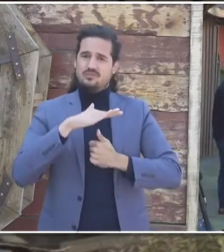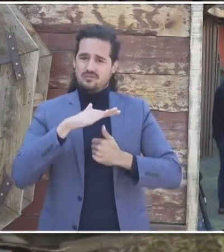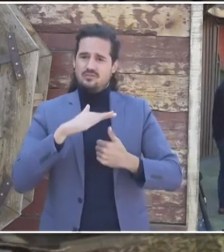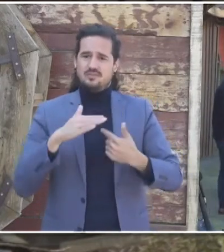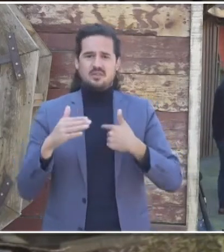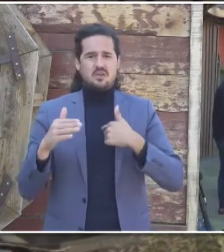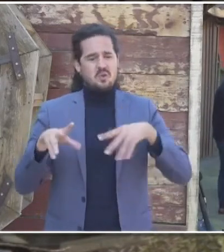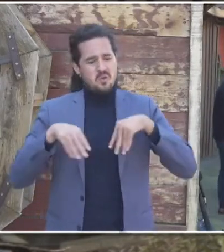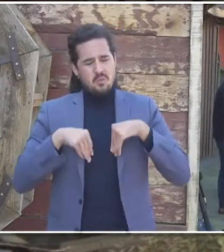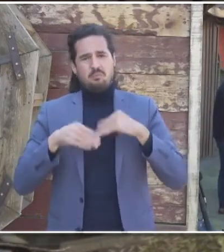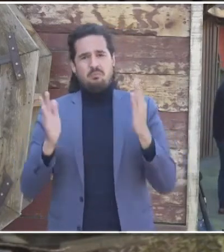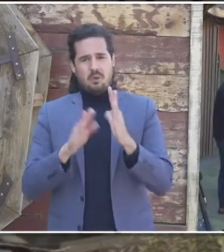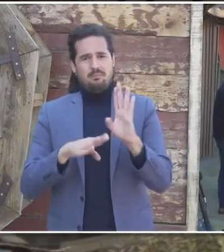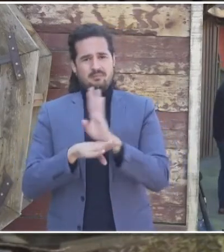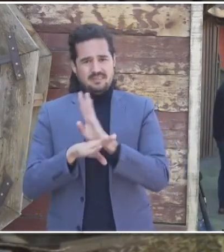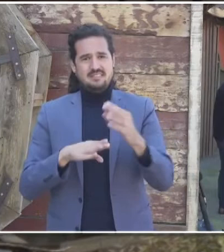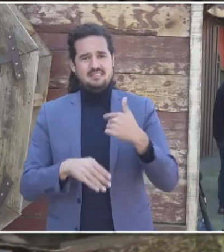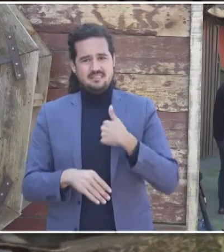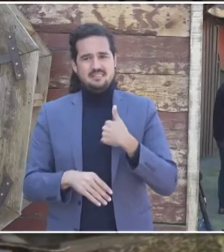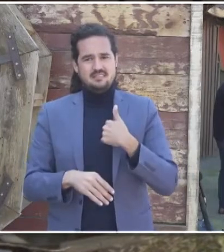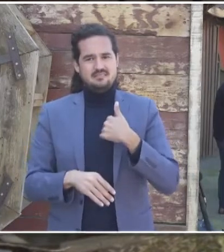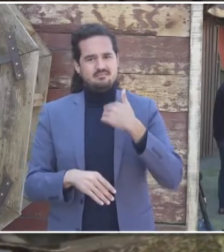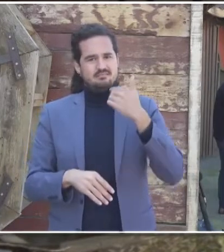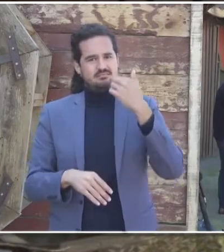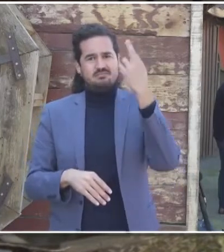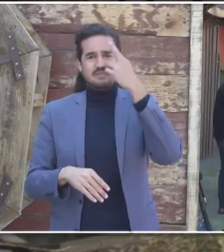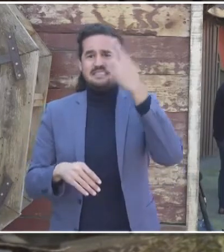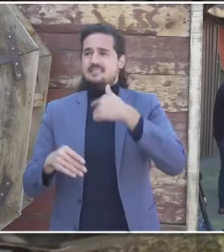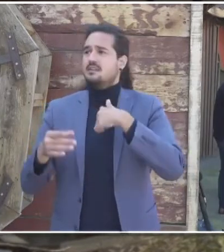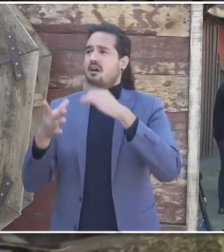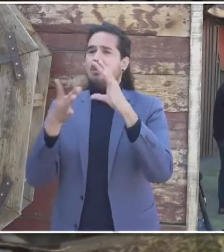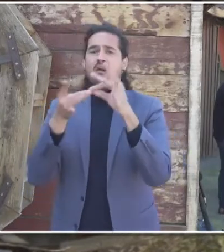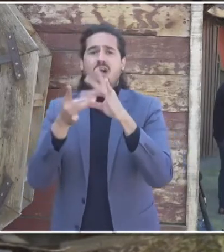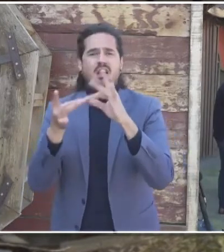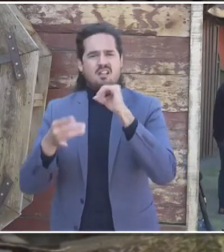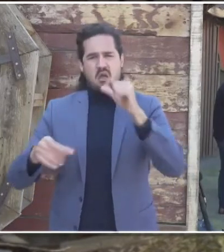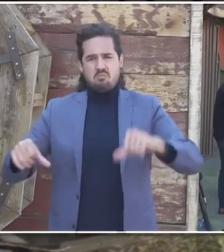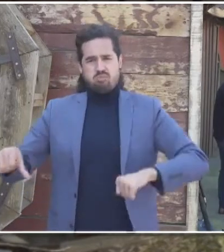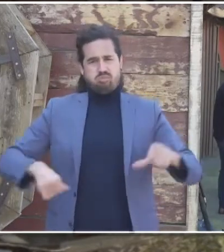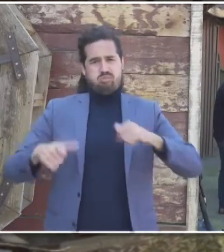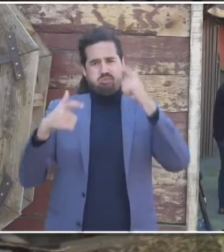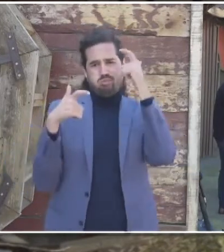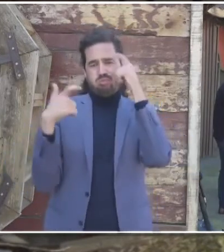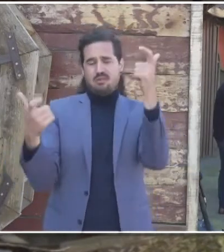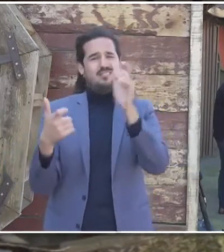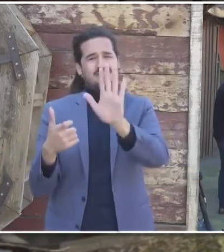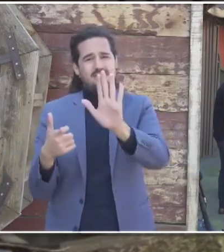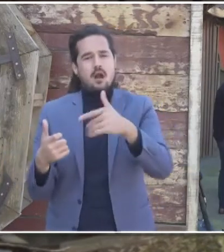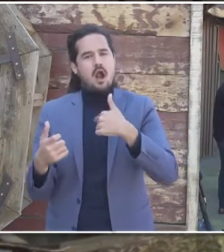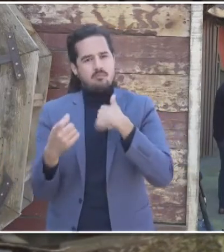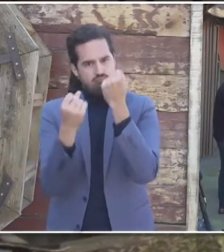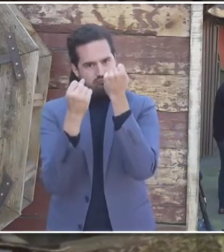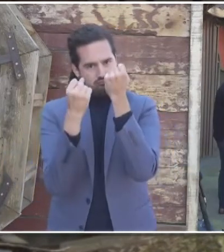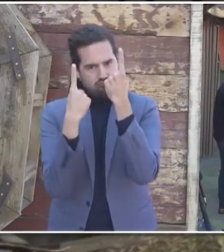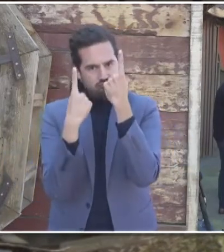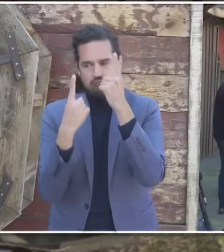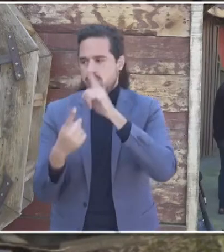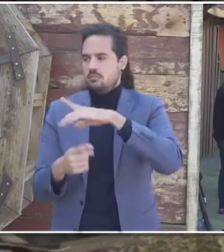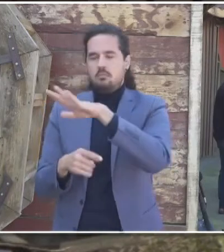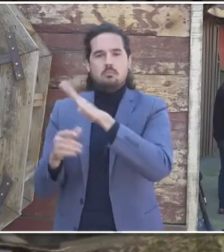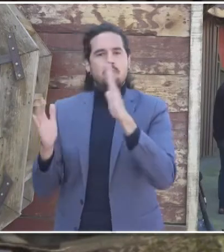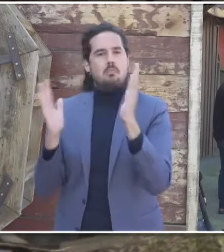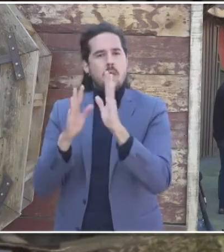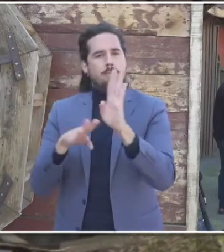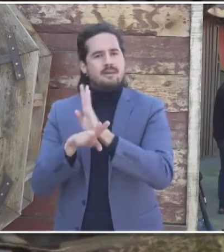my reverence for small businesses. I was very proud to be part of a package in November, emergency appropriation with the Senator's support